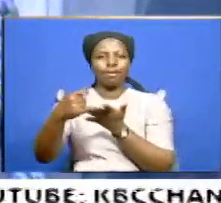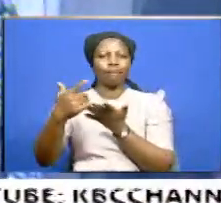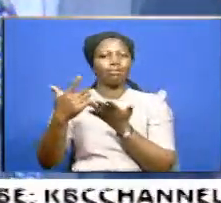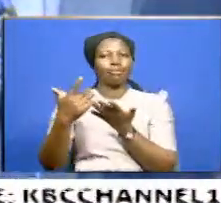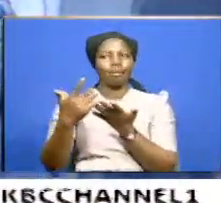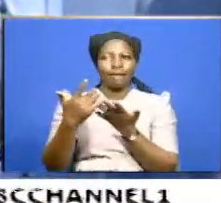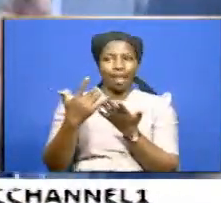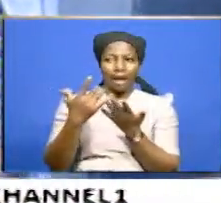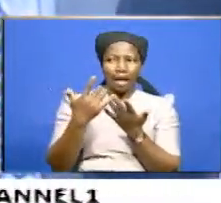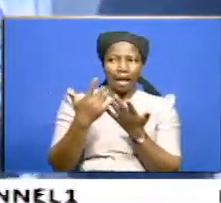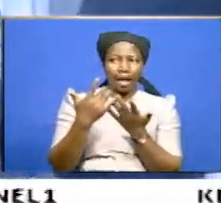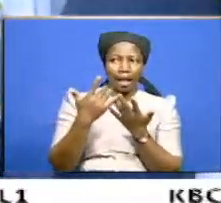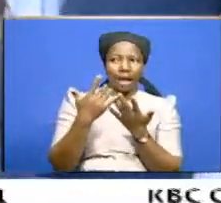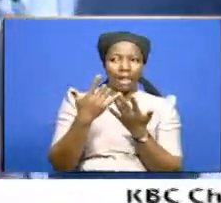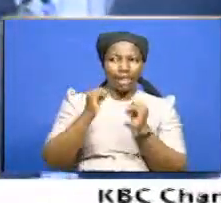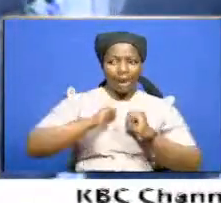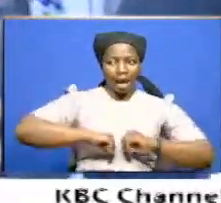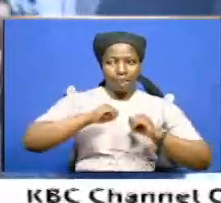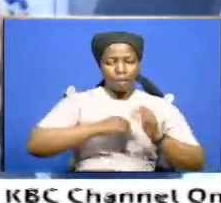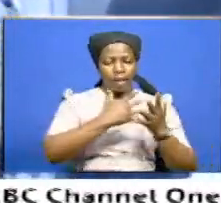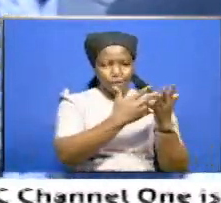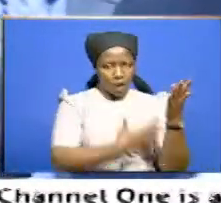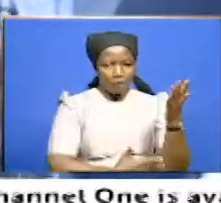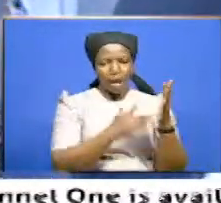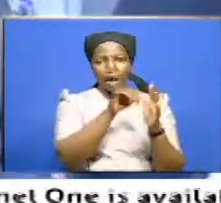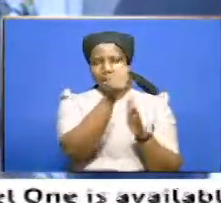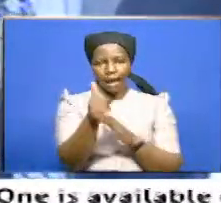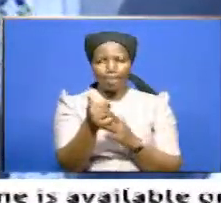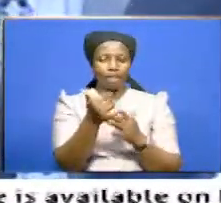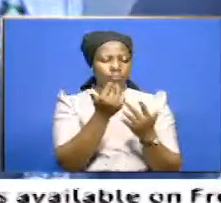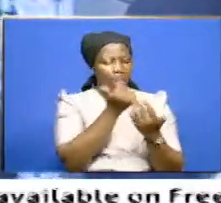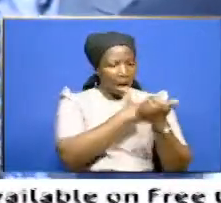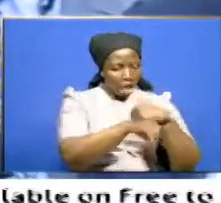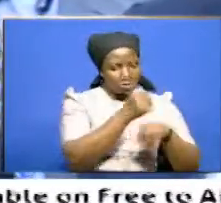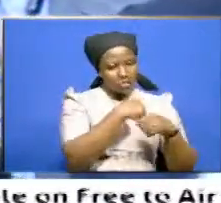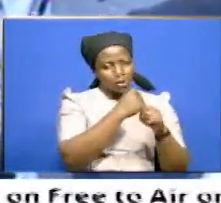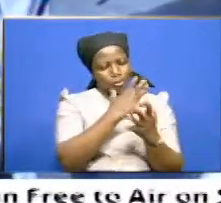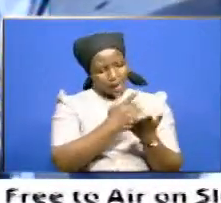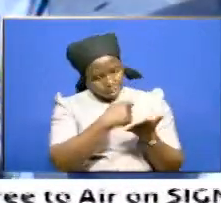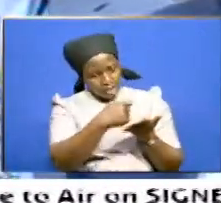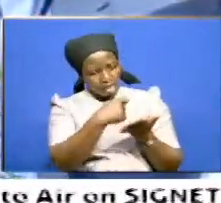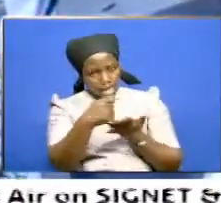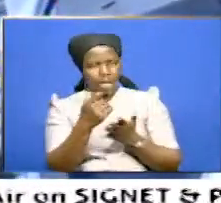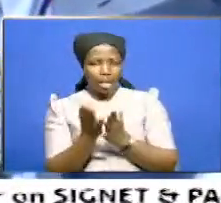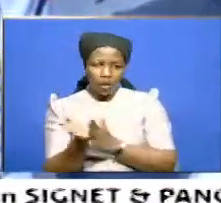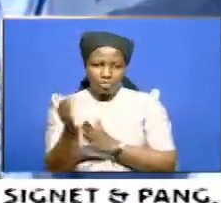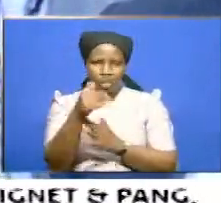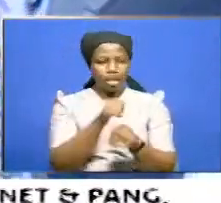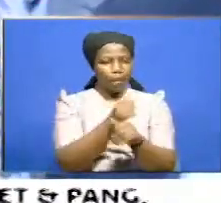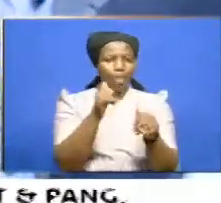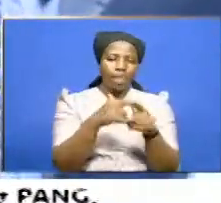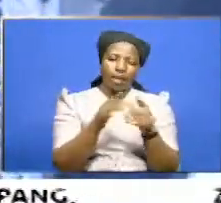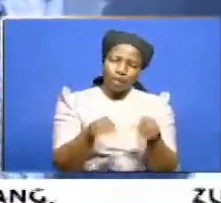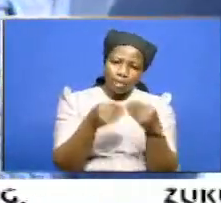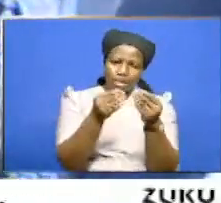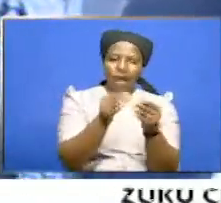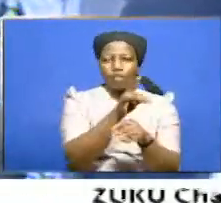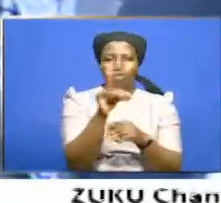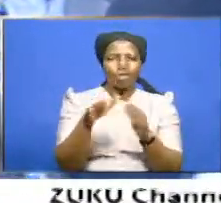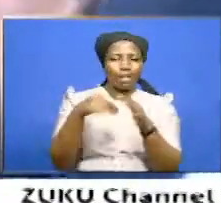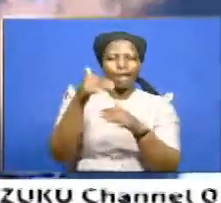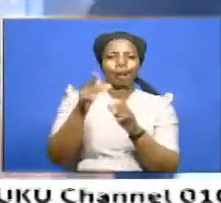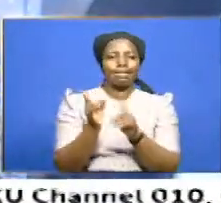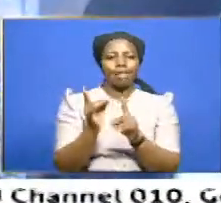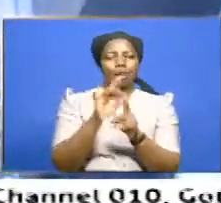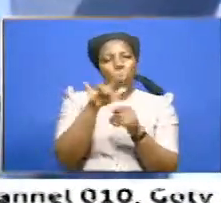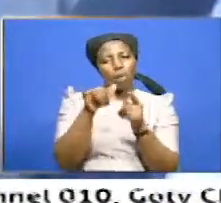formalities to undertake that the signatures have been properly and collected, and then we shall give you our next date of the briefing.